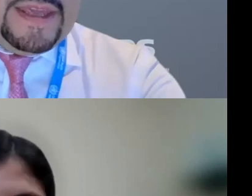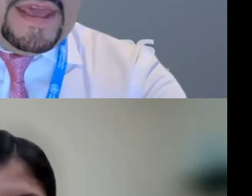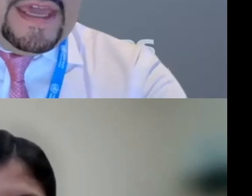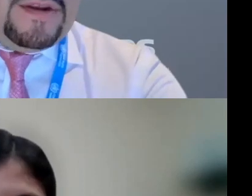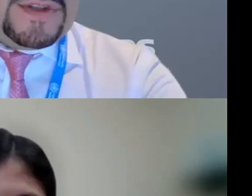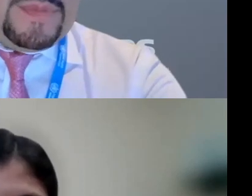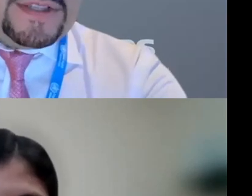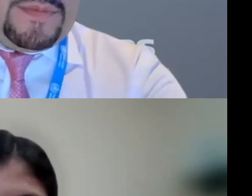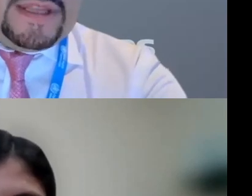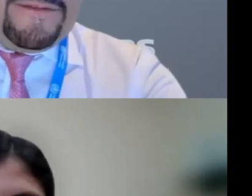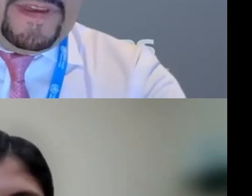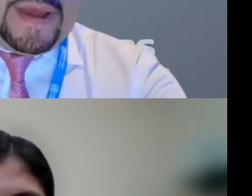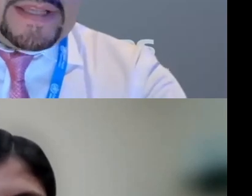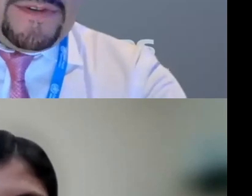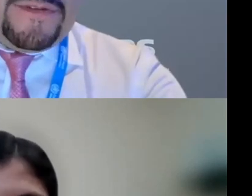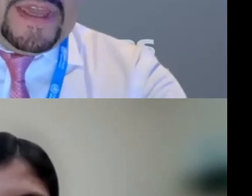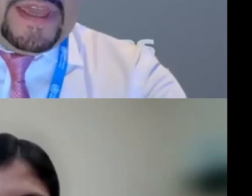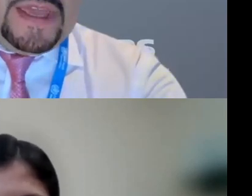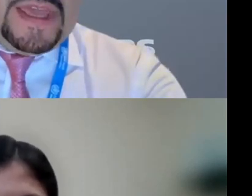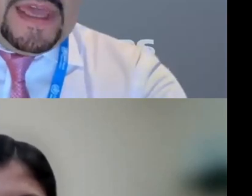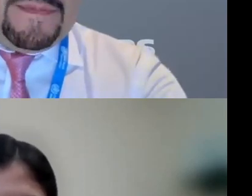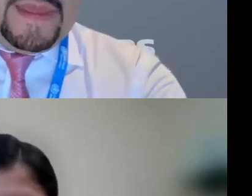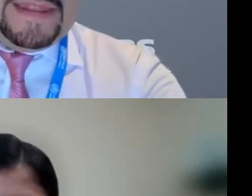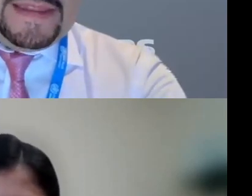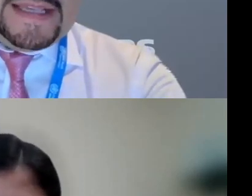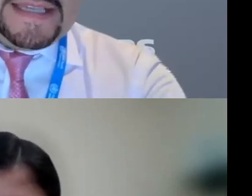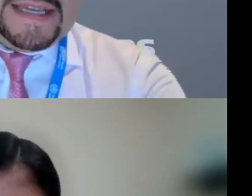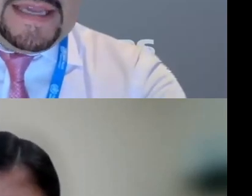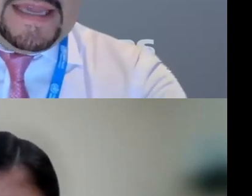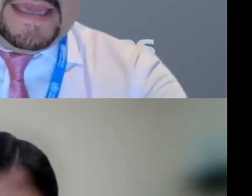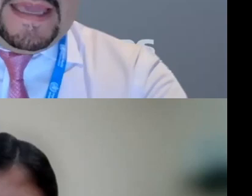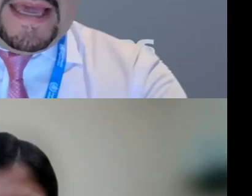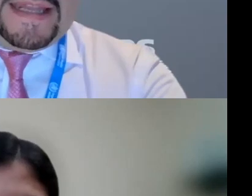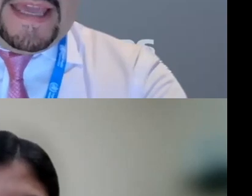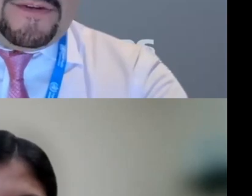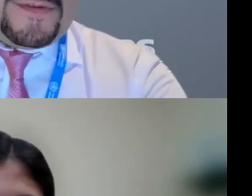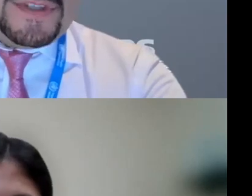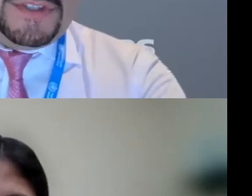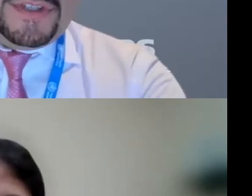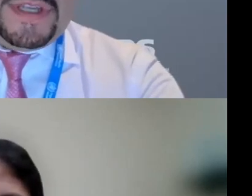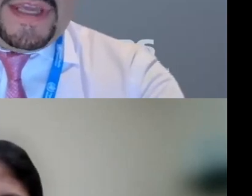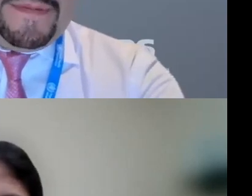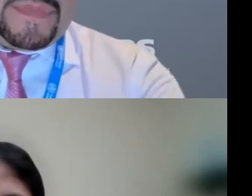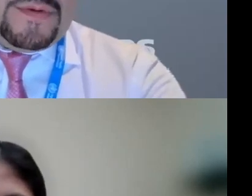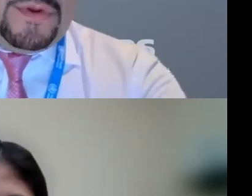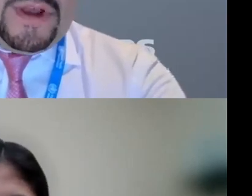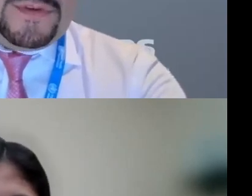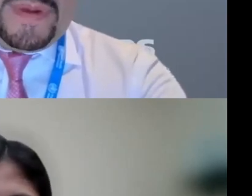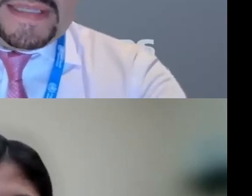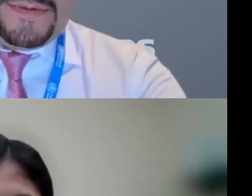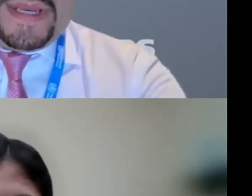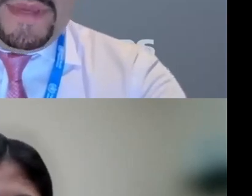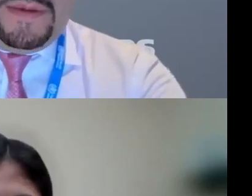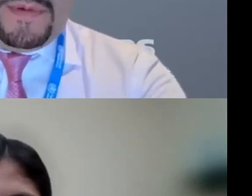certificate. And also please complete the feedback survey and the test at the end of 4 sessions. And you have